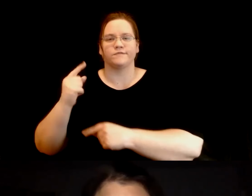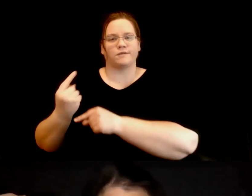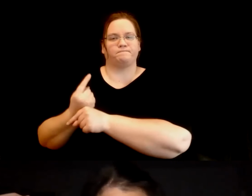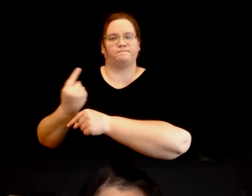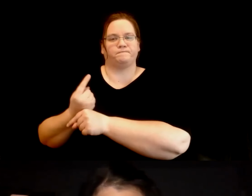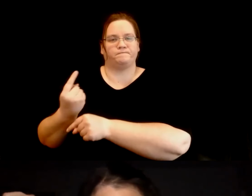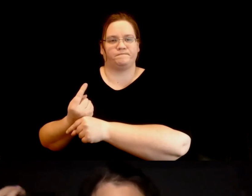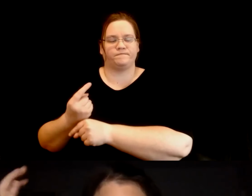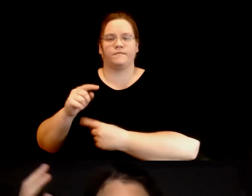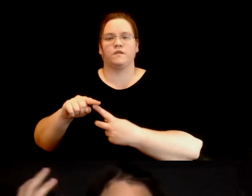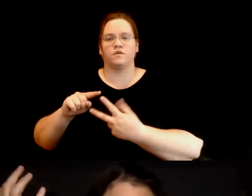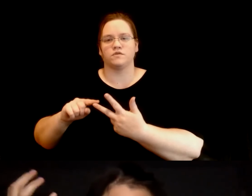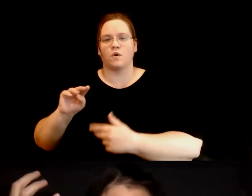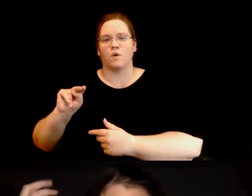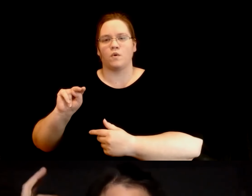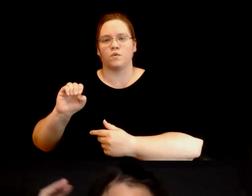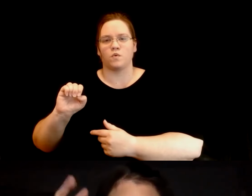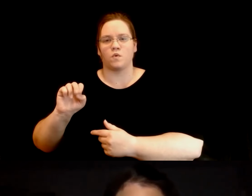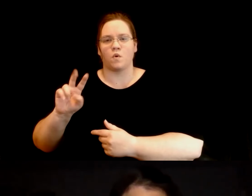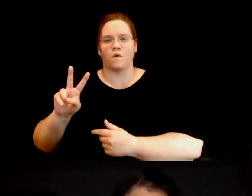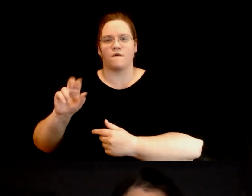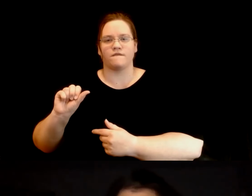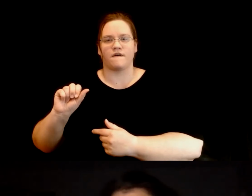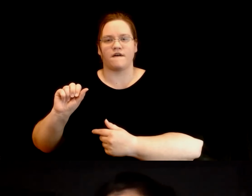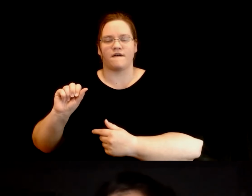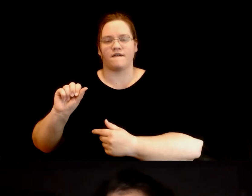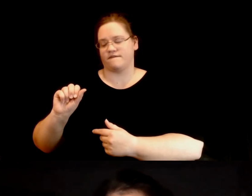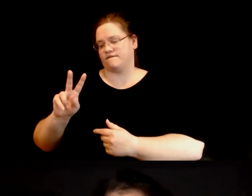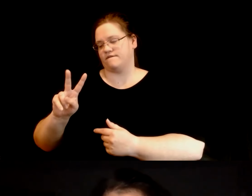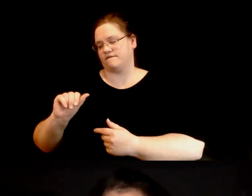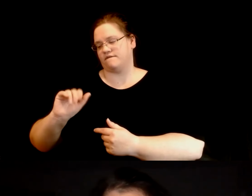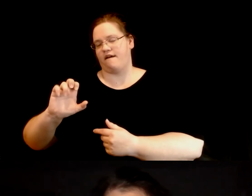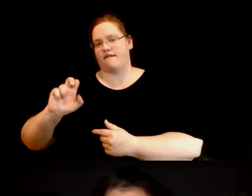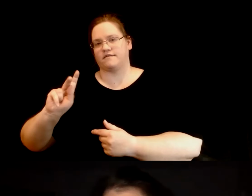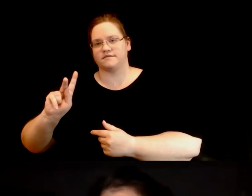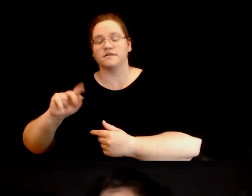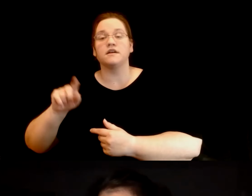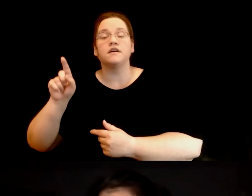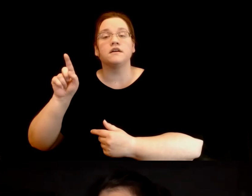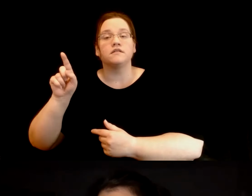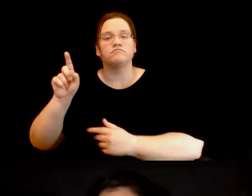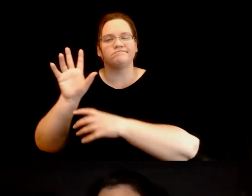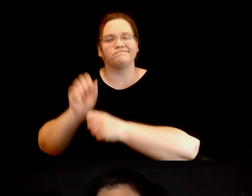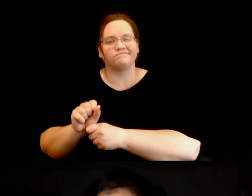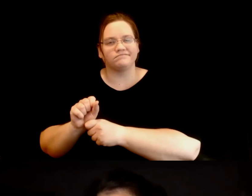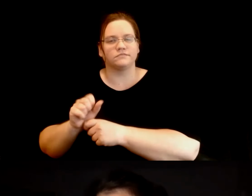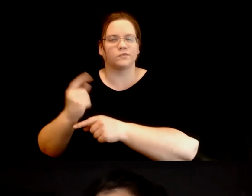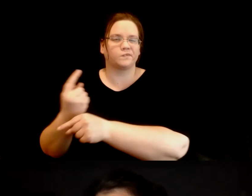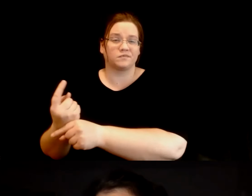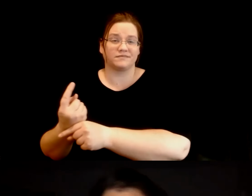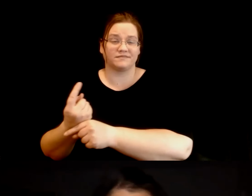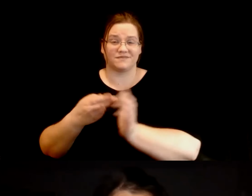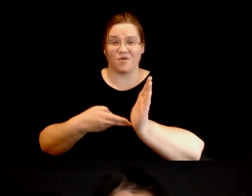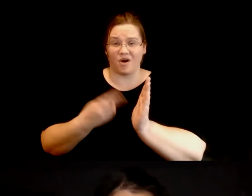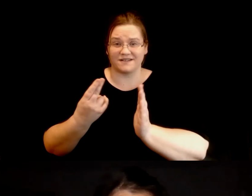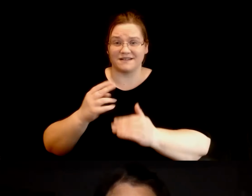There's Novavax, which is also kind of a more conventional type vaccine that people are used to. But honestly, I think because